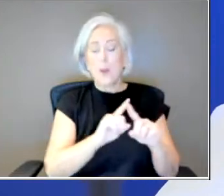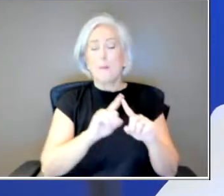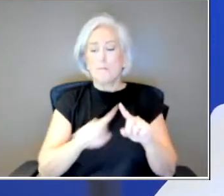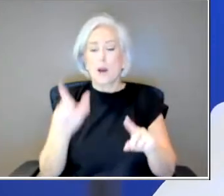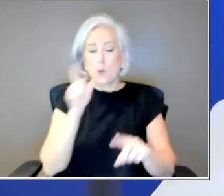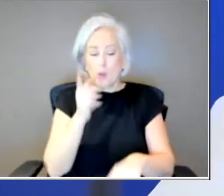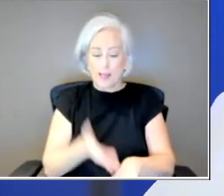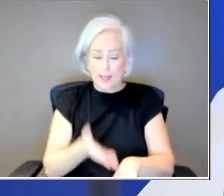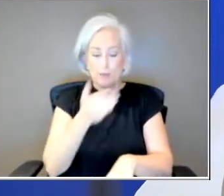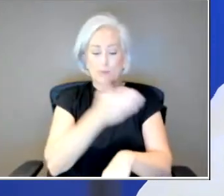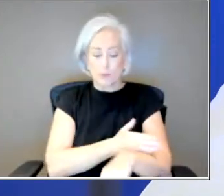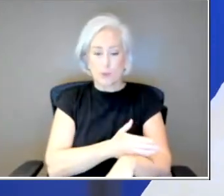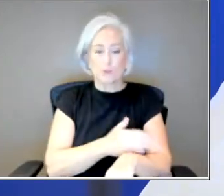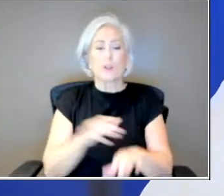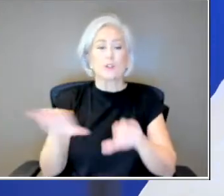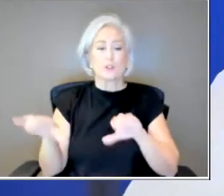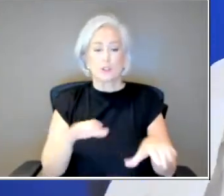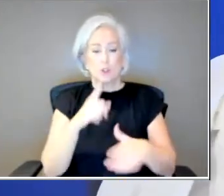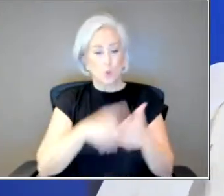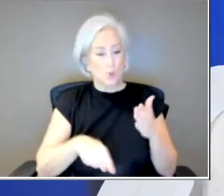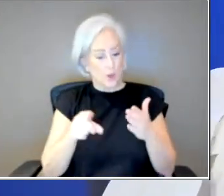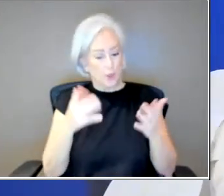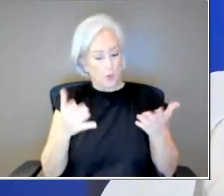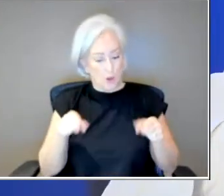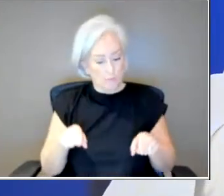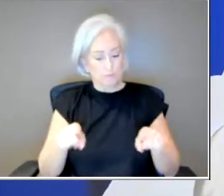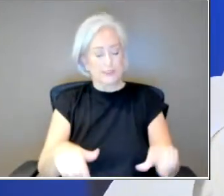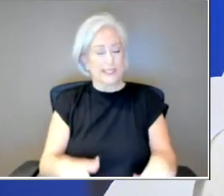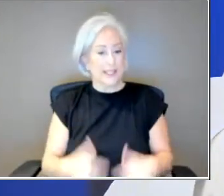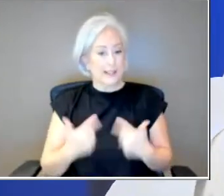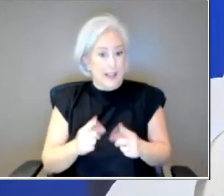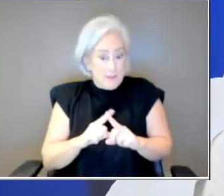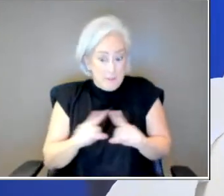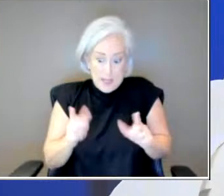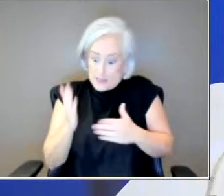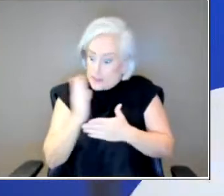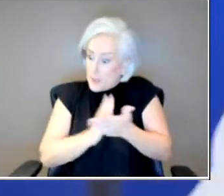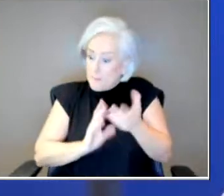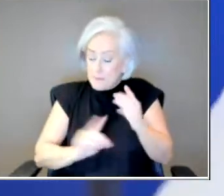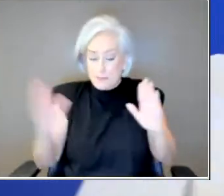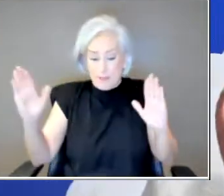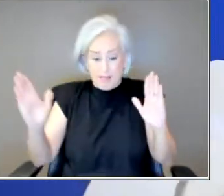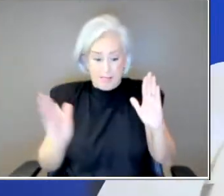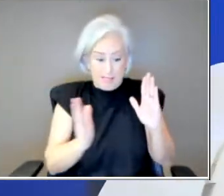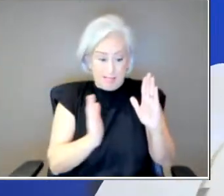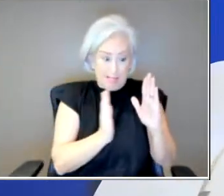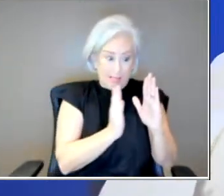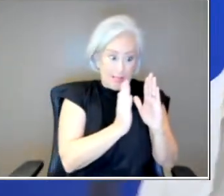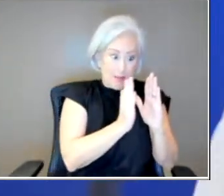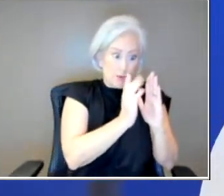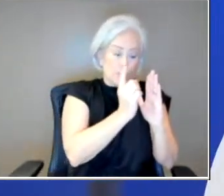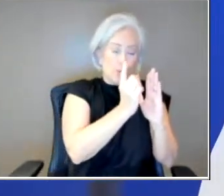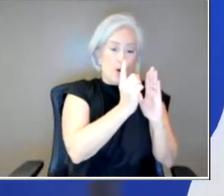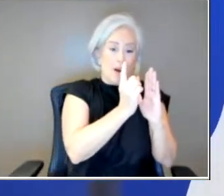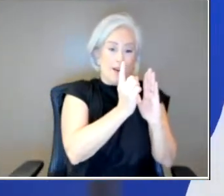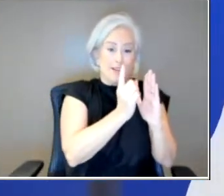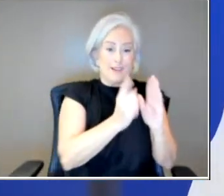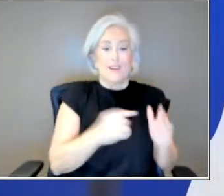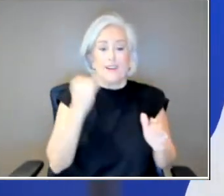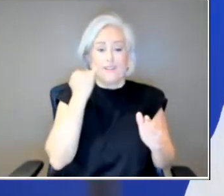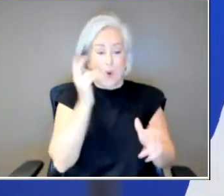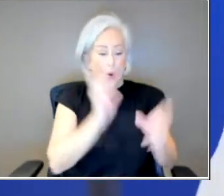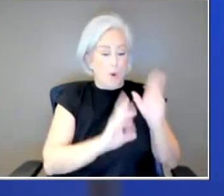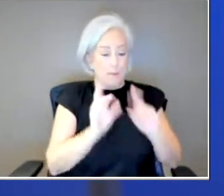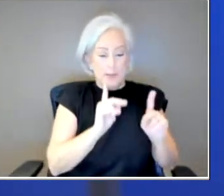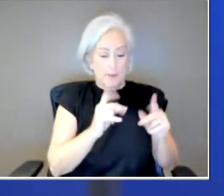to do with their life. But some people do get all the way back down to a 1 in pain. But for every person that goes down to a 1 in pain, someone only improves just